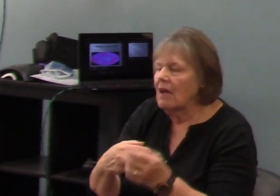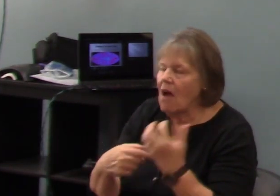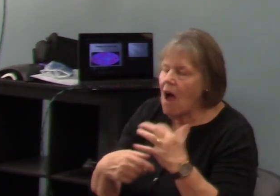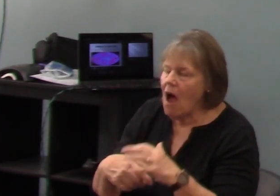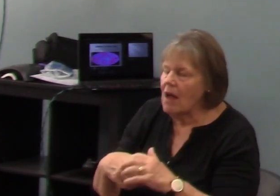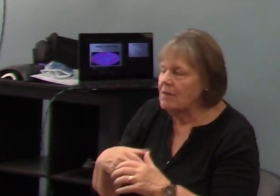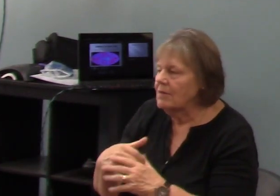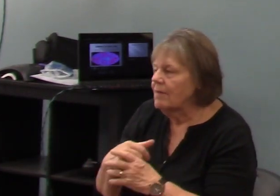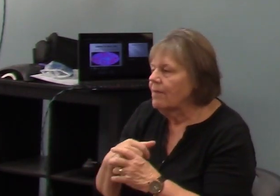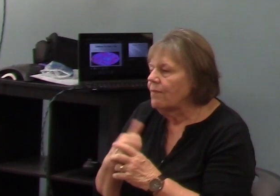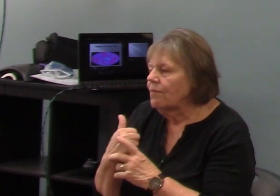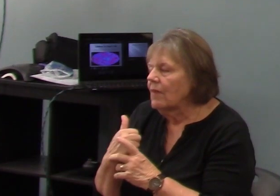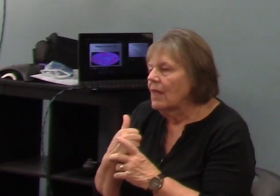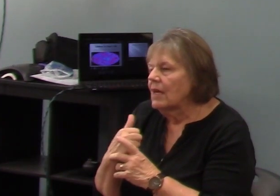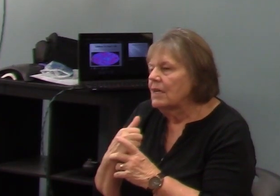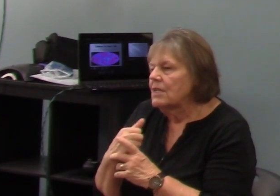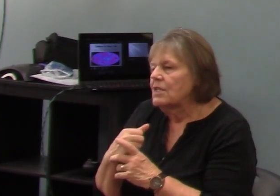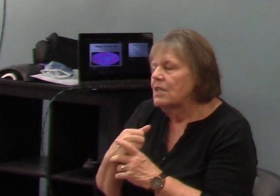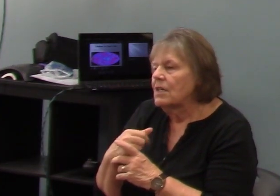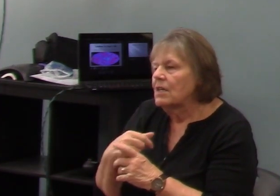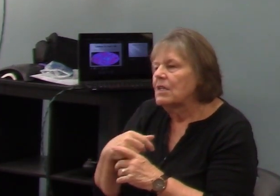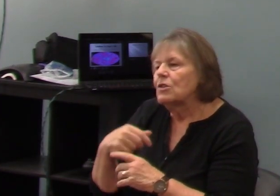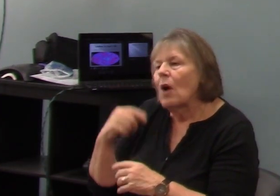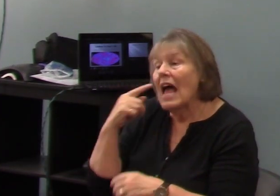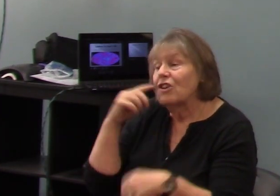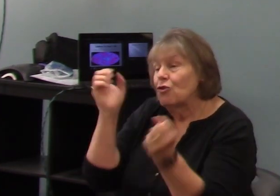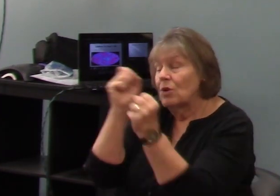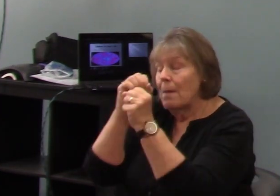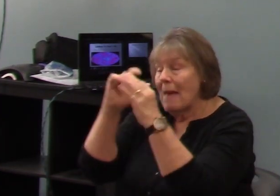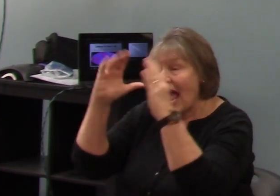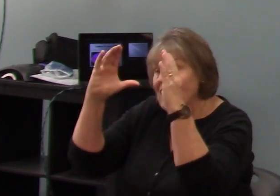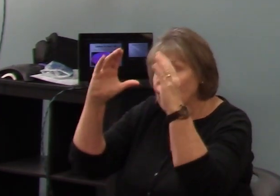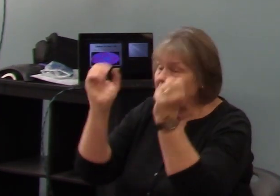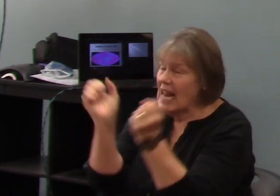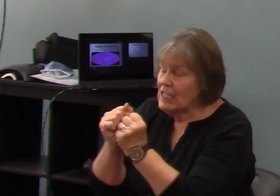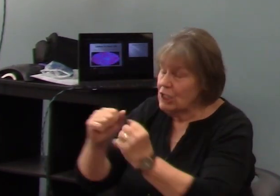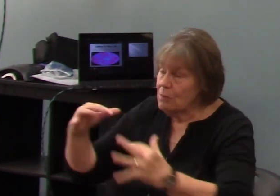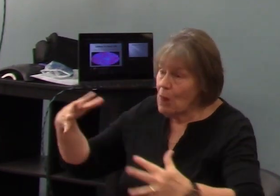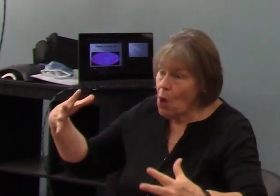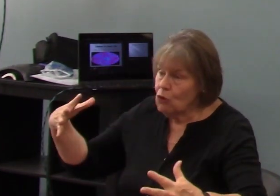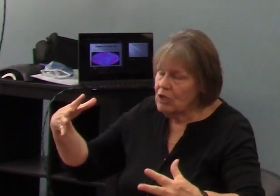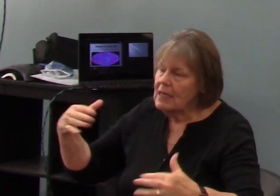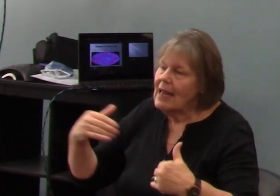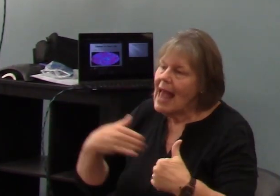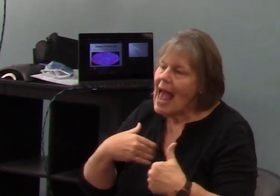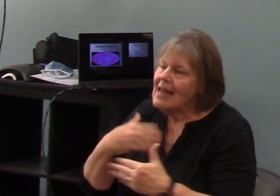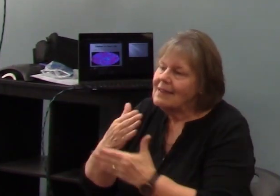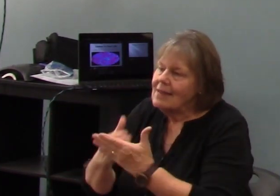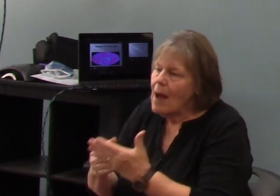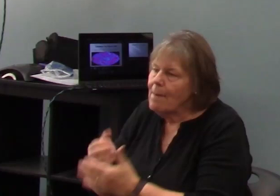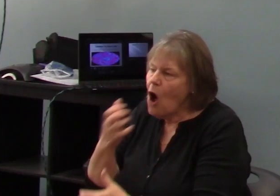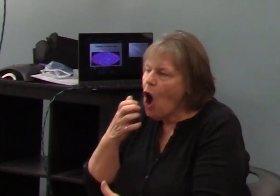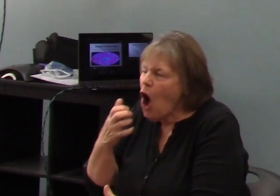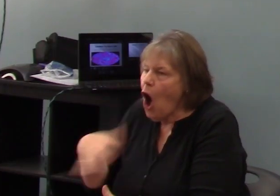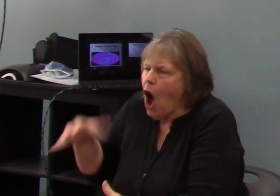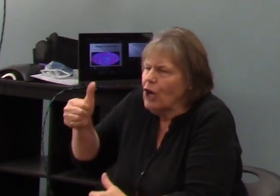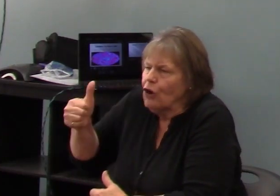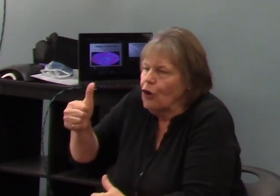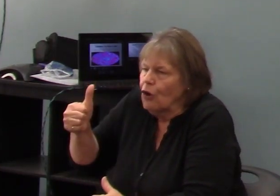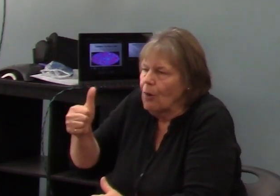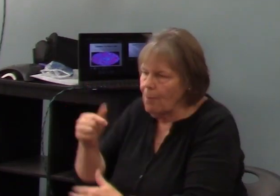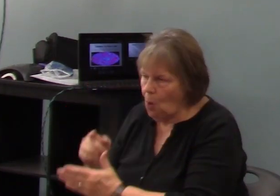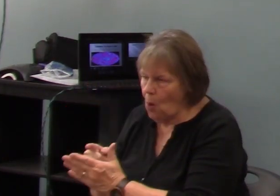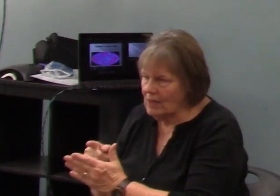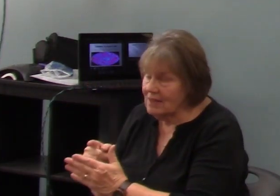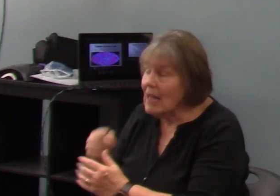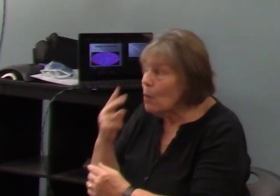Just as you would imagine, an explosion is going to have some hotter points than others, depending on what's going on, what's blowing up. We see that